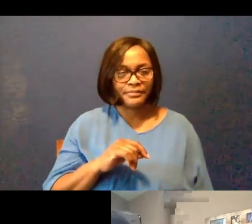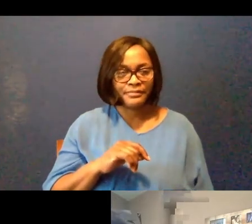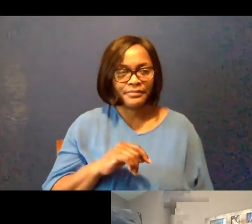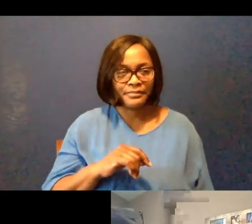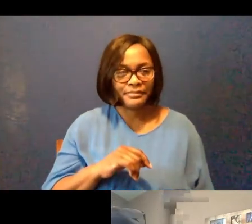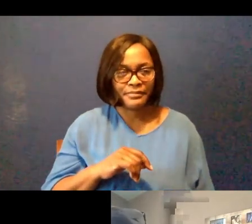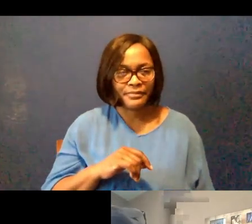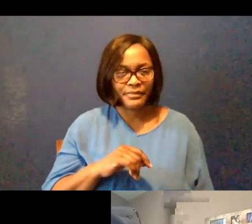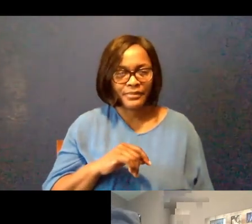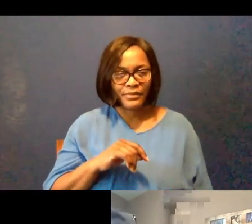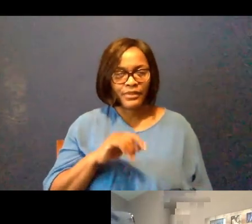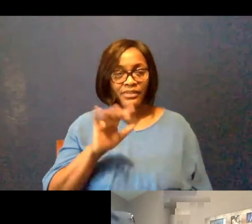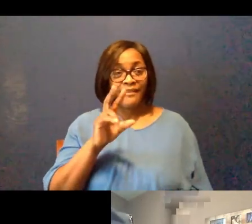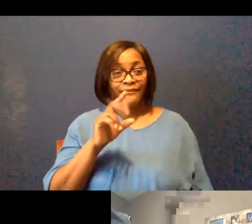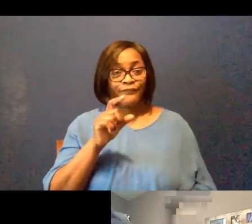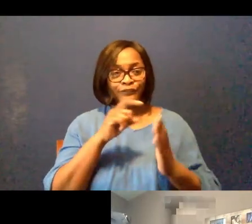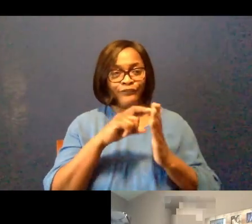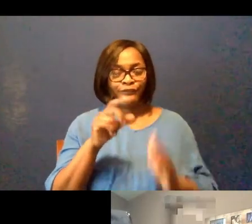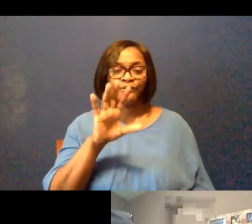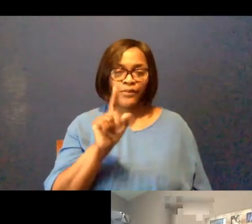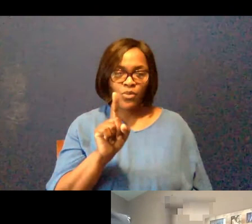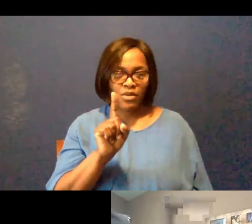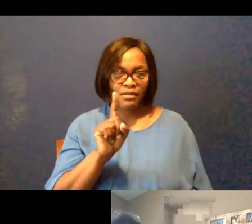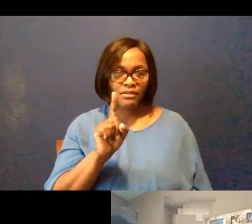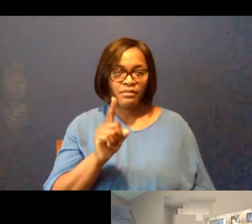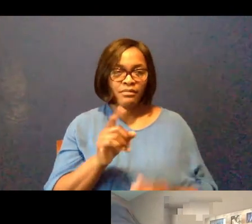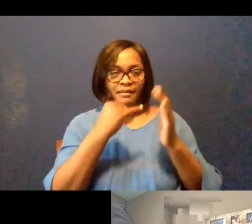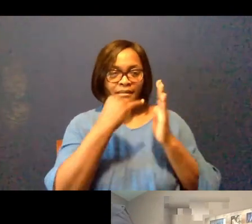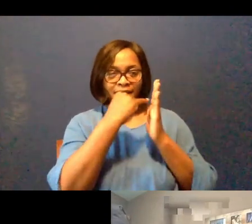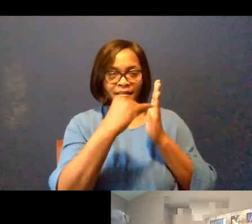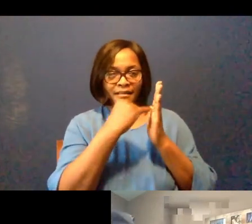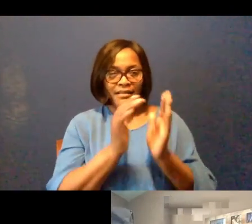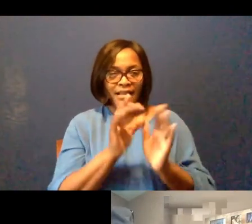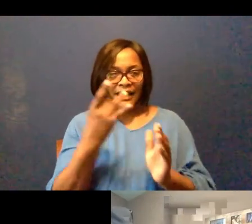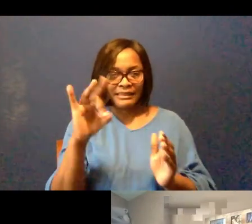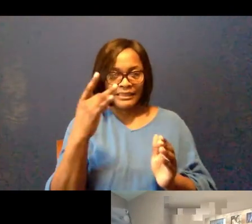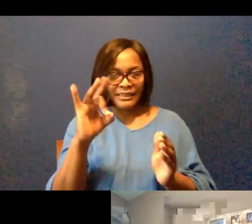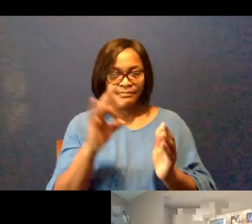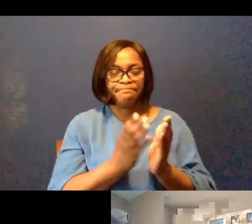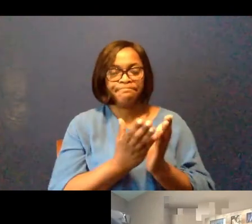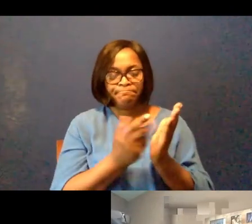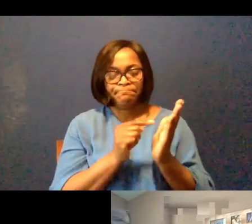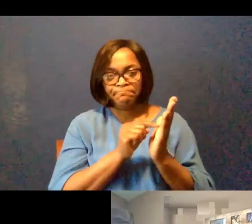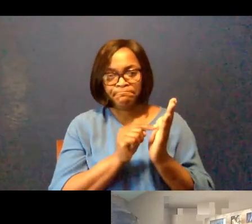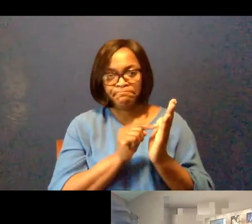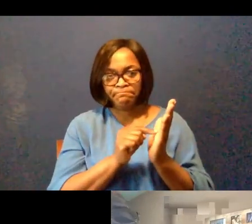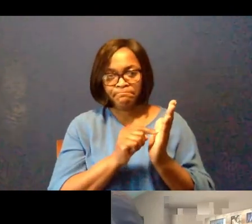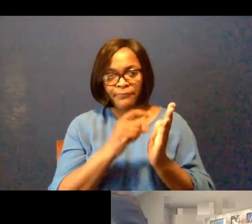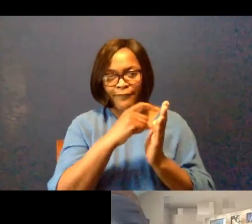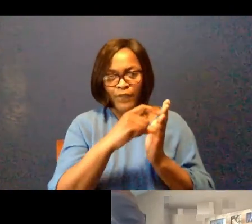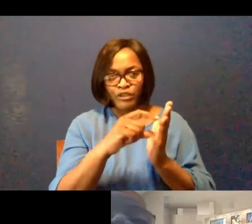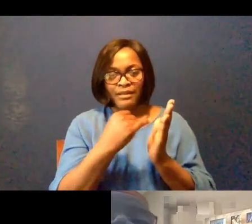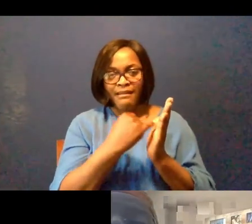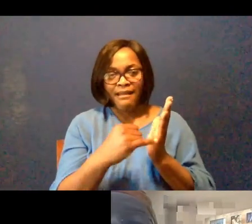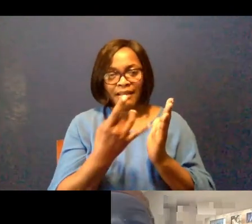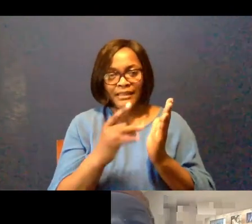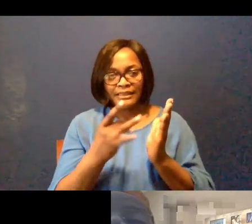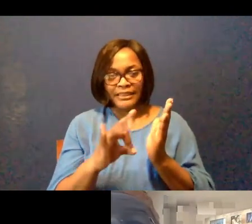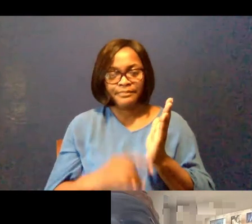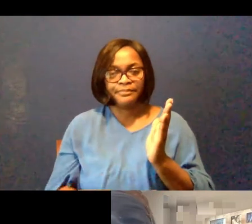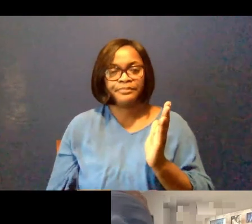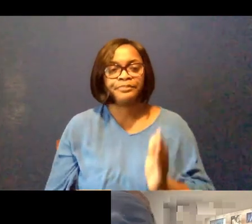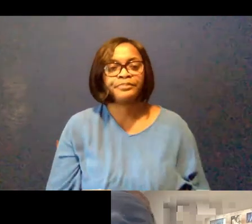pitied. And so he's wondering why the religious community does not see people with disability as